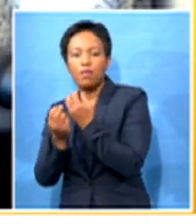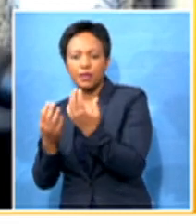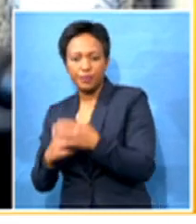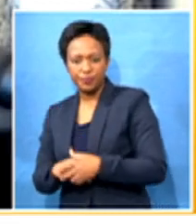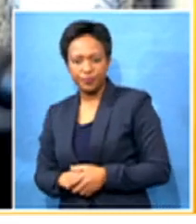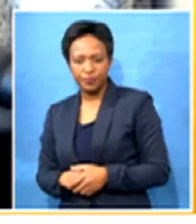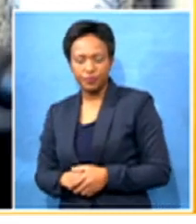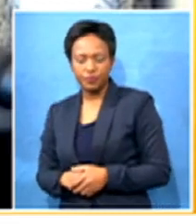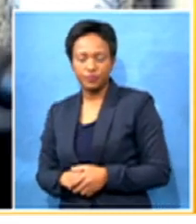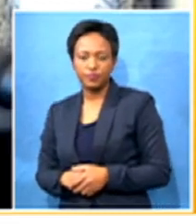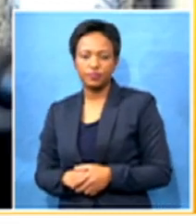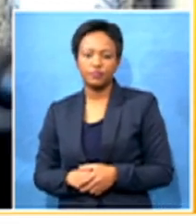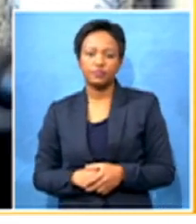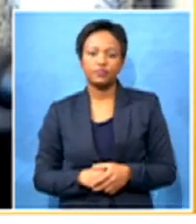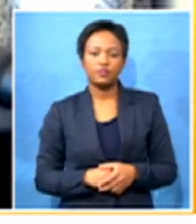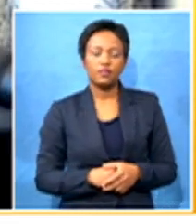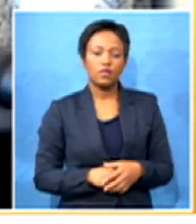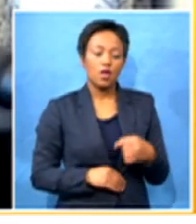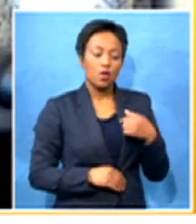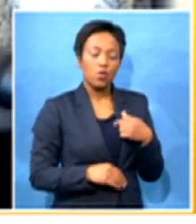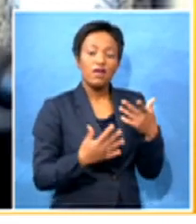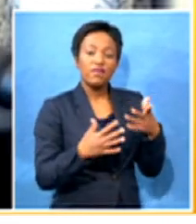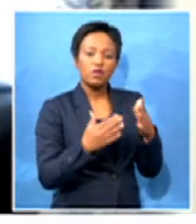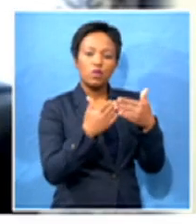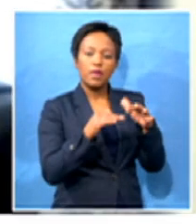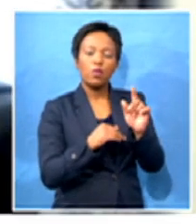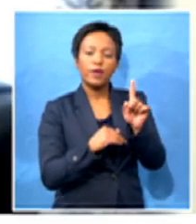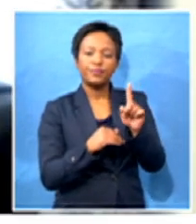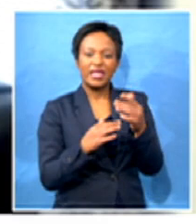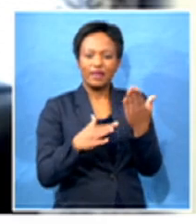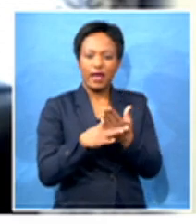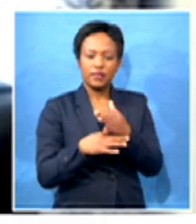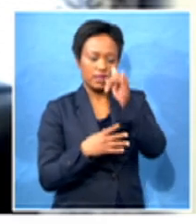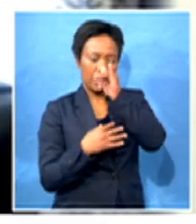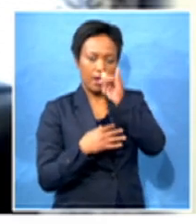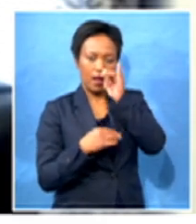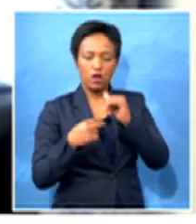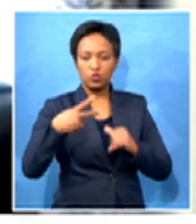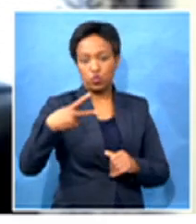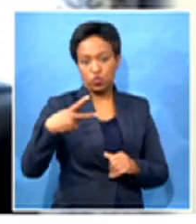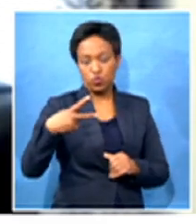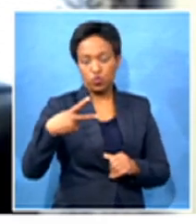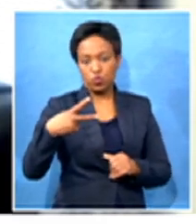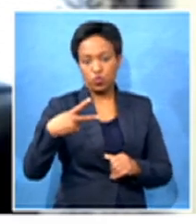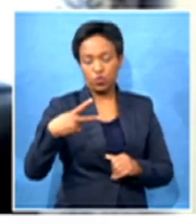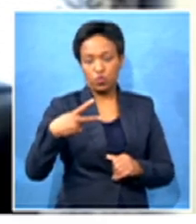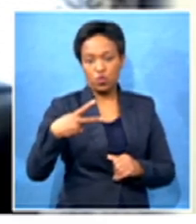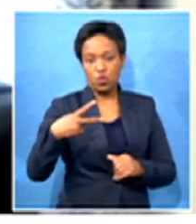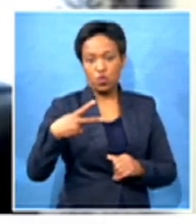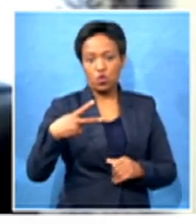In fact, we have opened two criminal cases with the Directorate of Priority